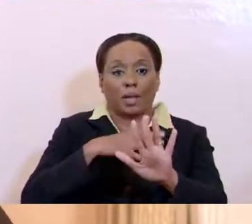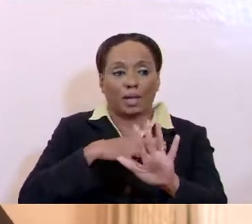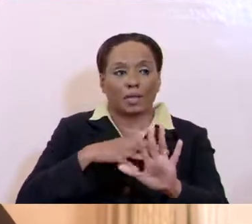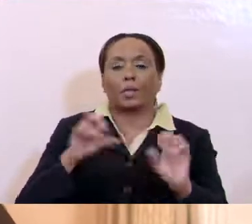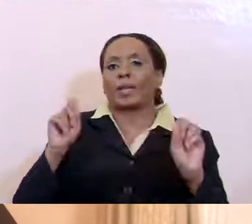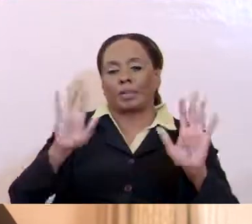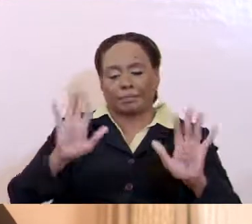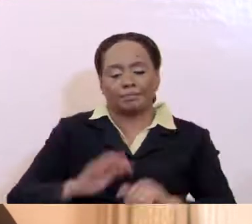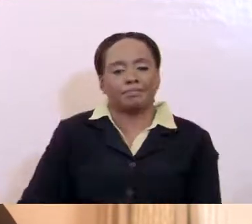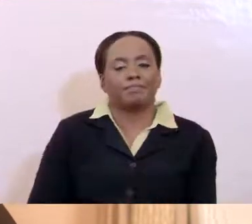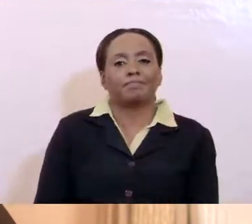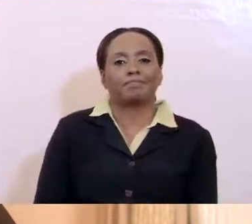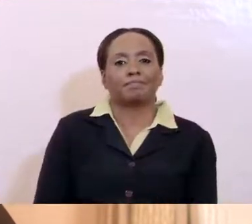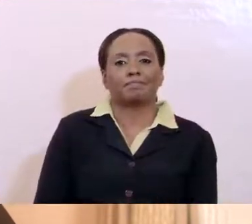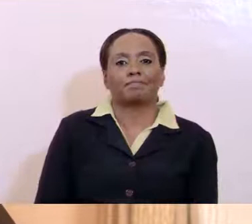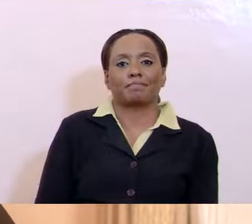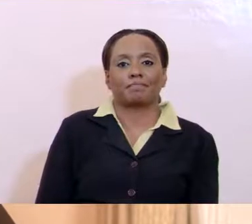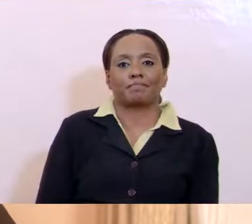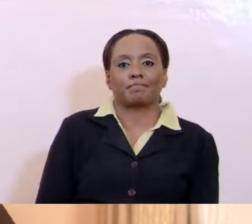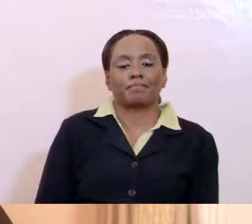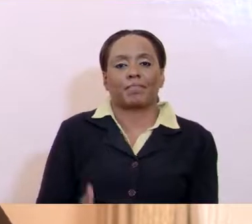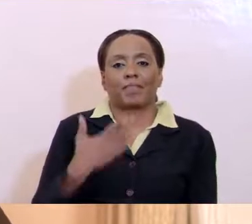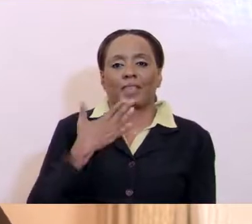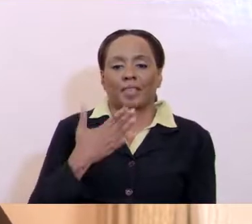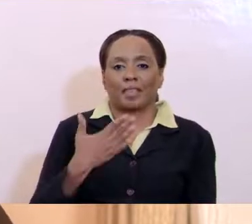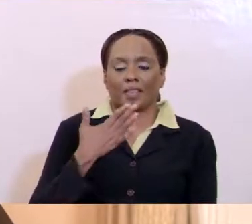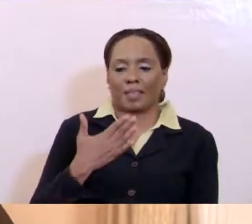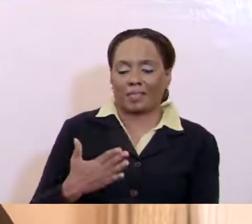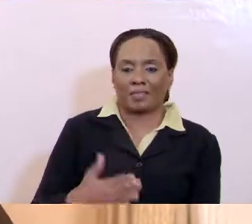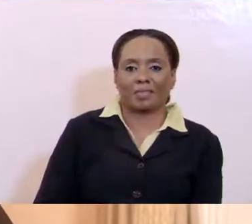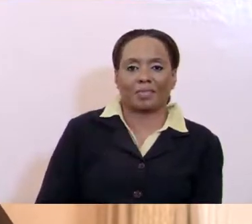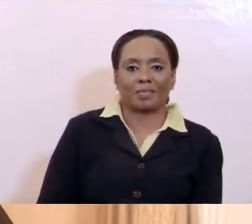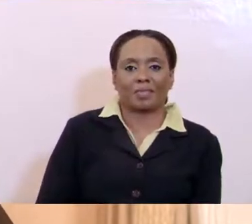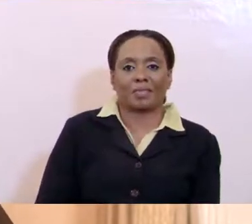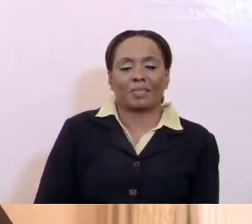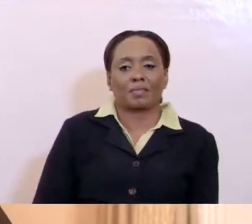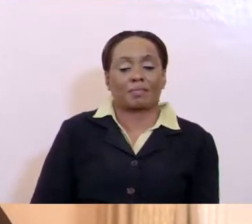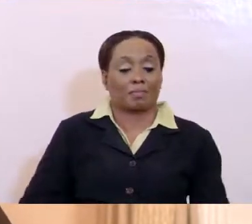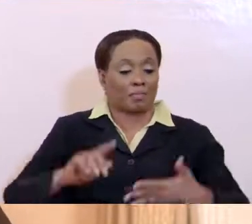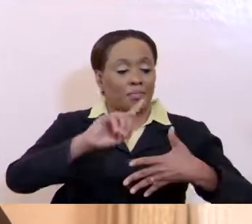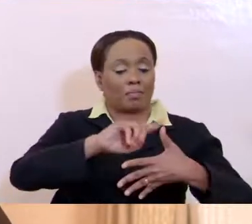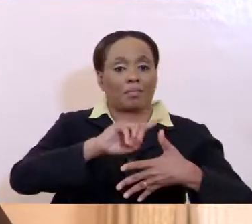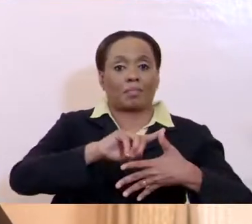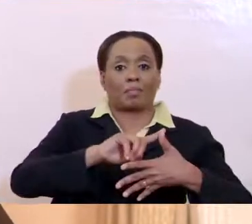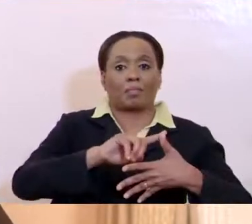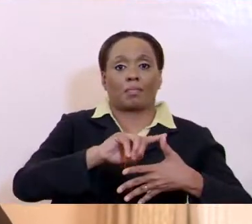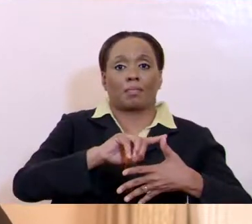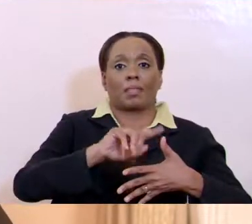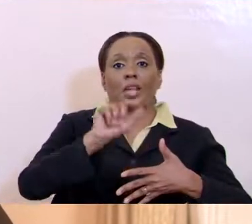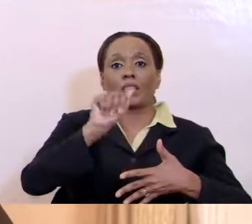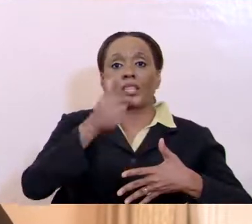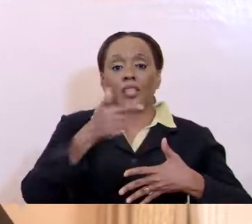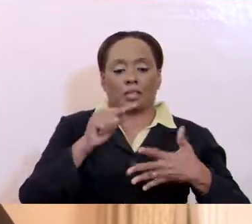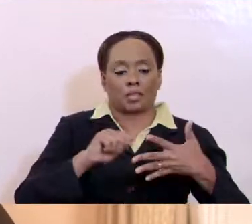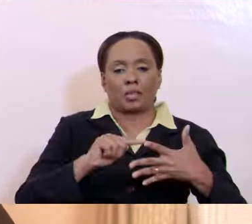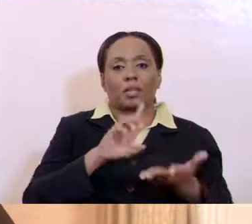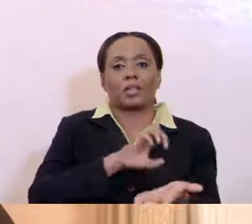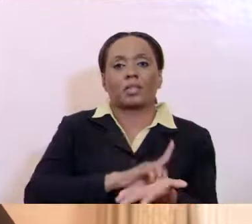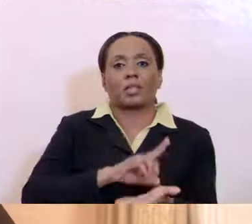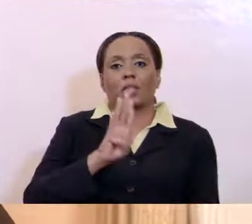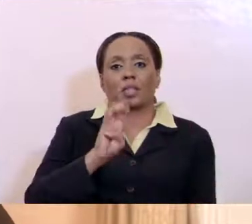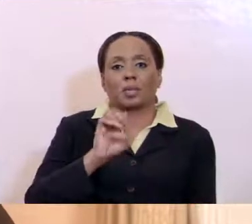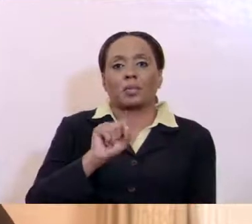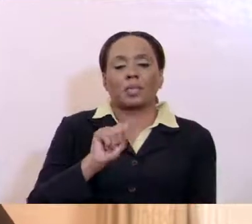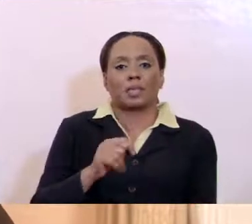Appears not. So, thank you very much, Attorney General Dr. Best, for being with us this evening for